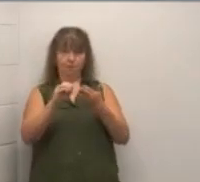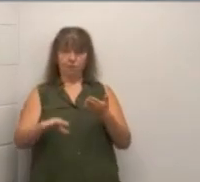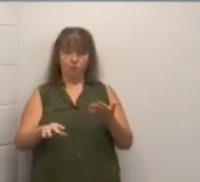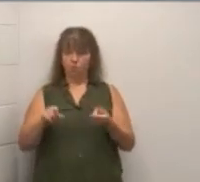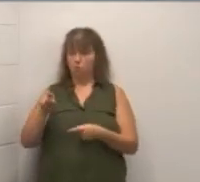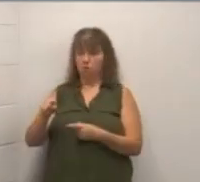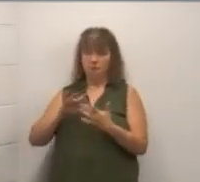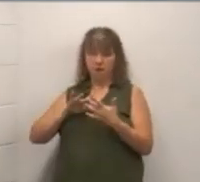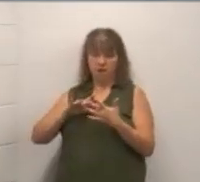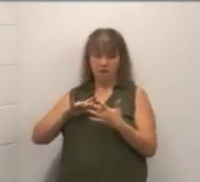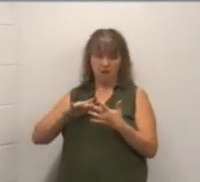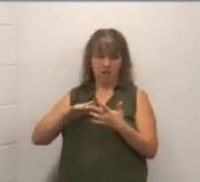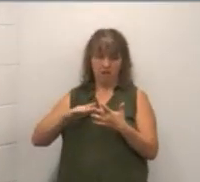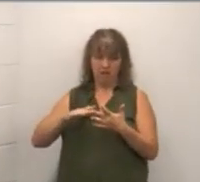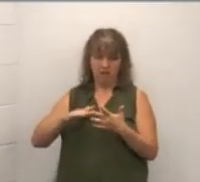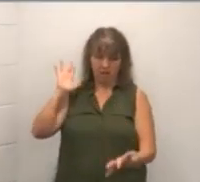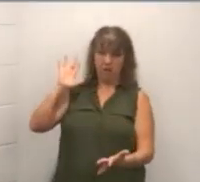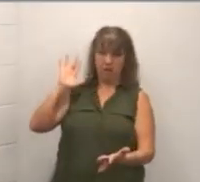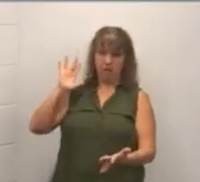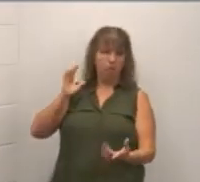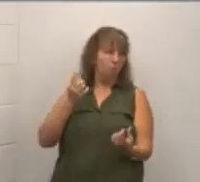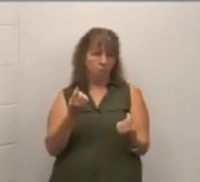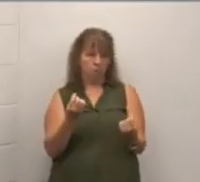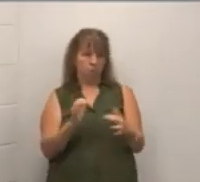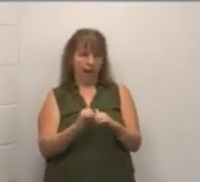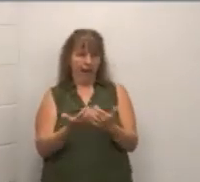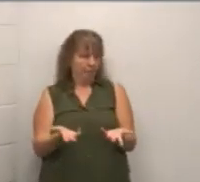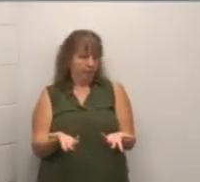if connectivity were an issue?